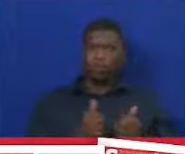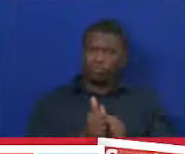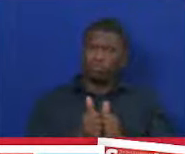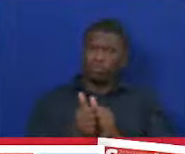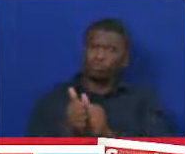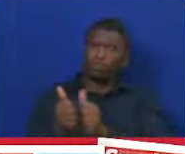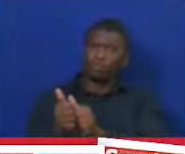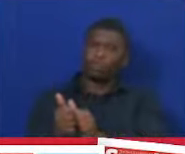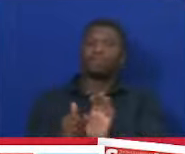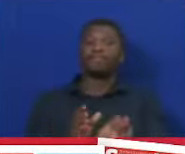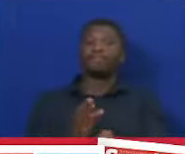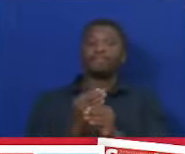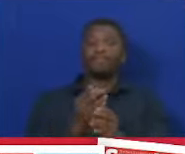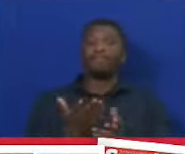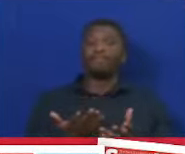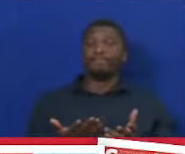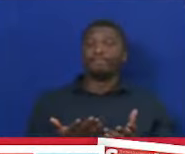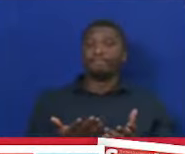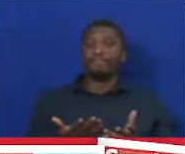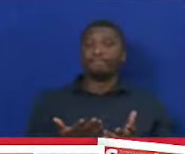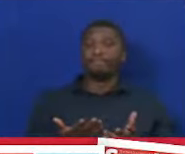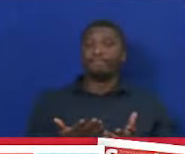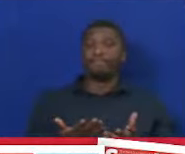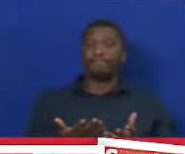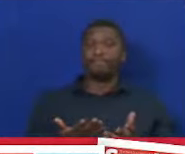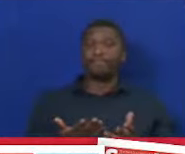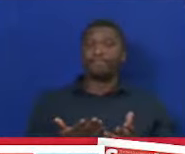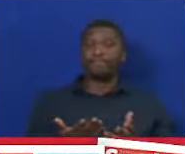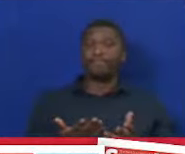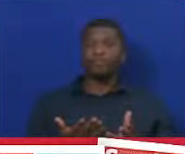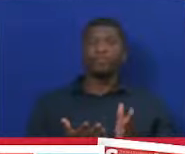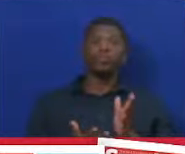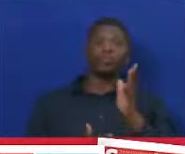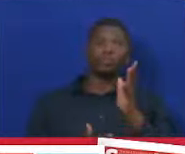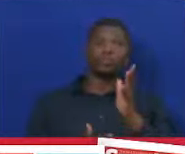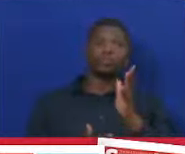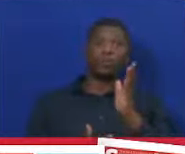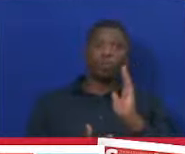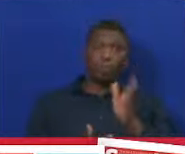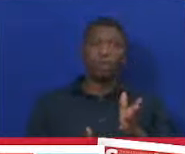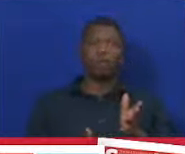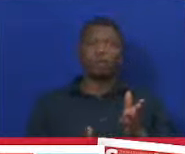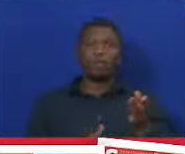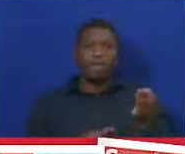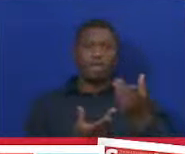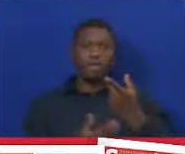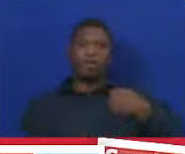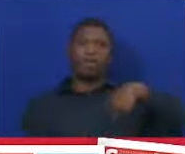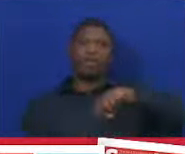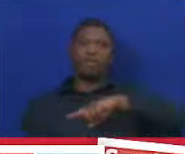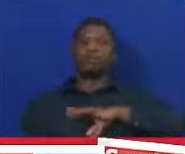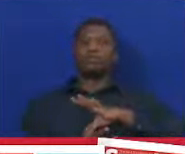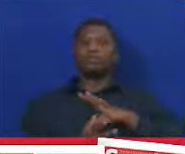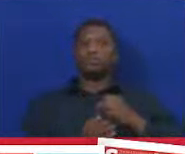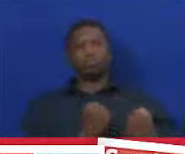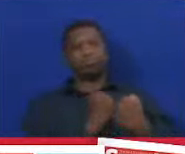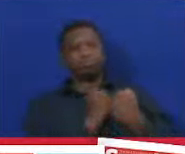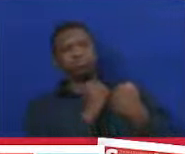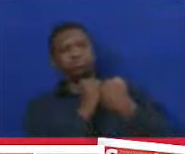that we will be provided with support from